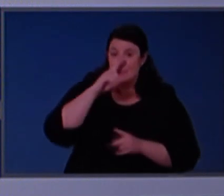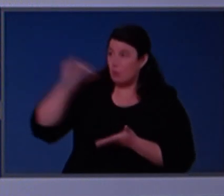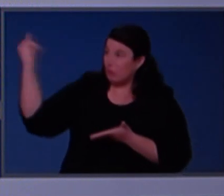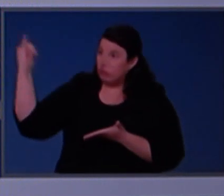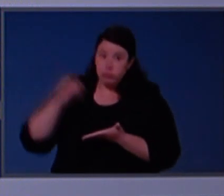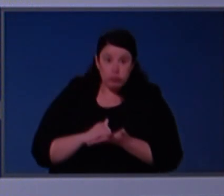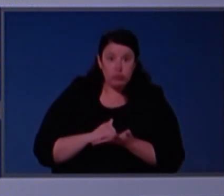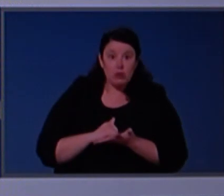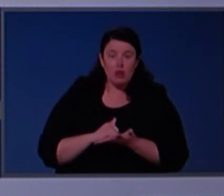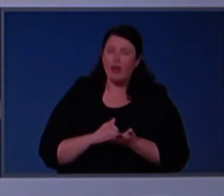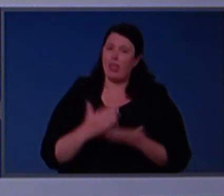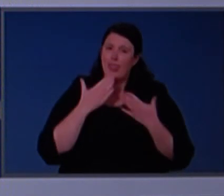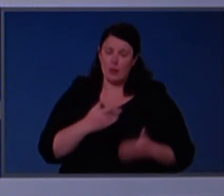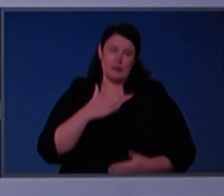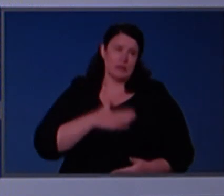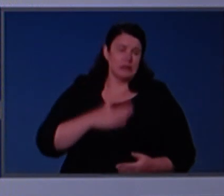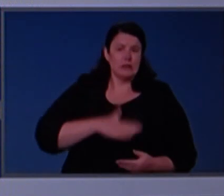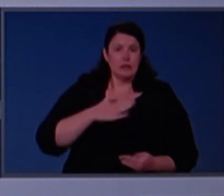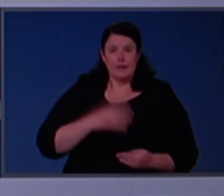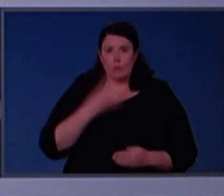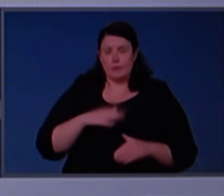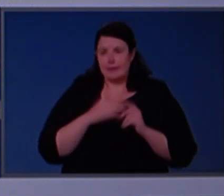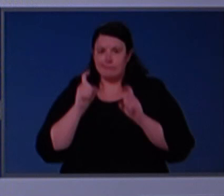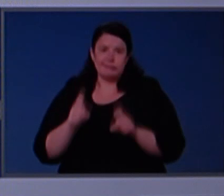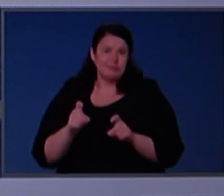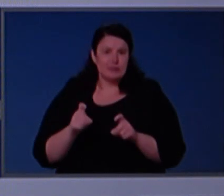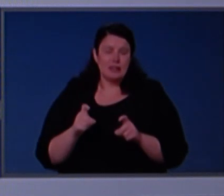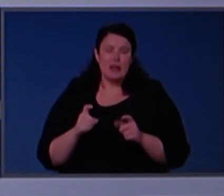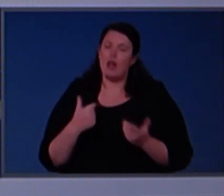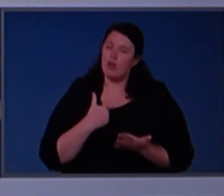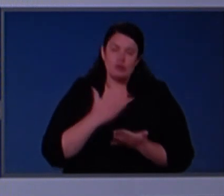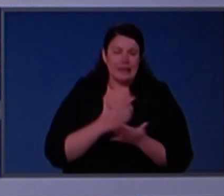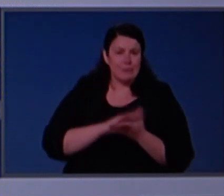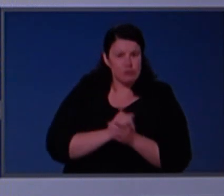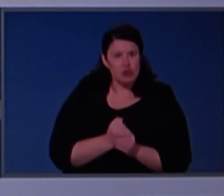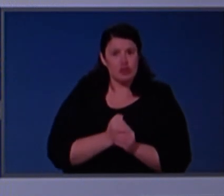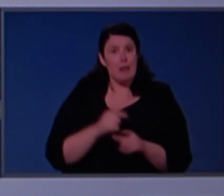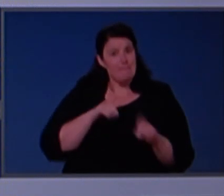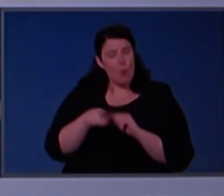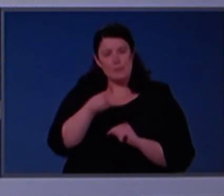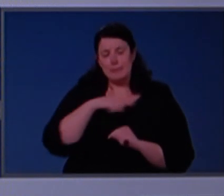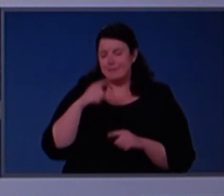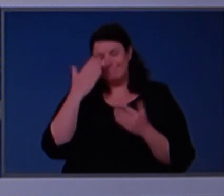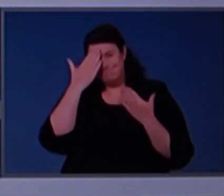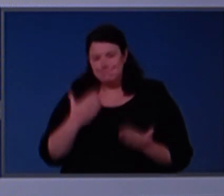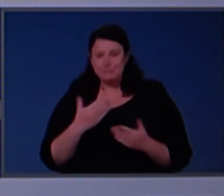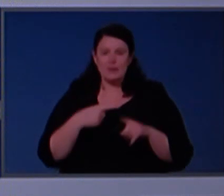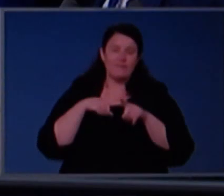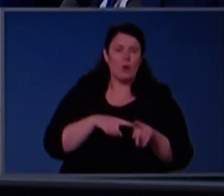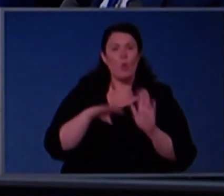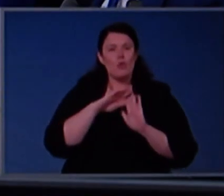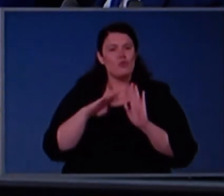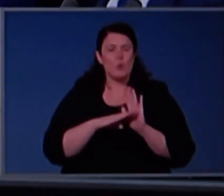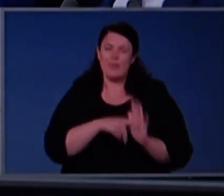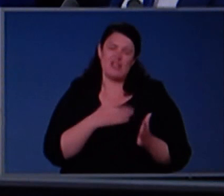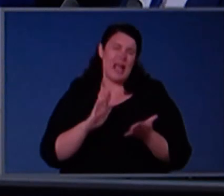to protect their fellow members of the community. And most of them have done so very graciously. They're just pleased to be home